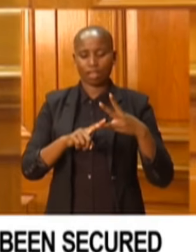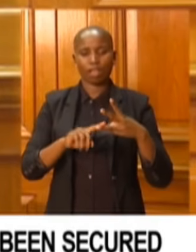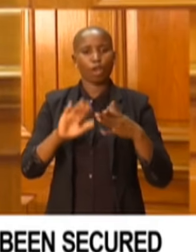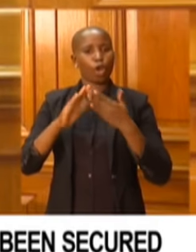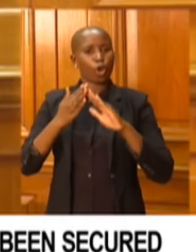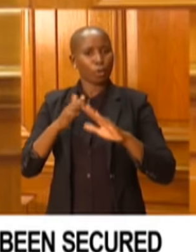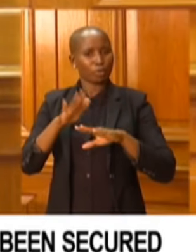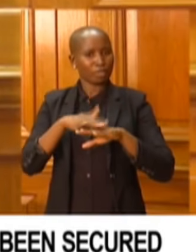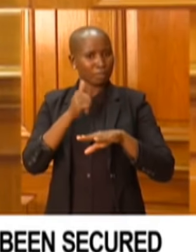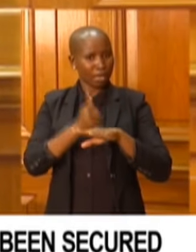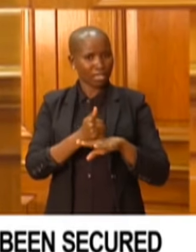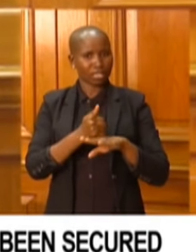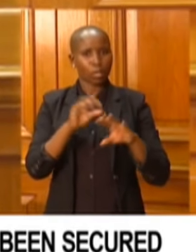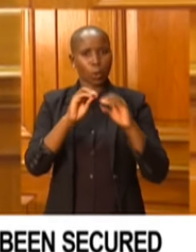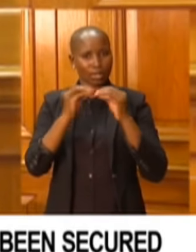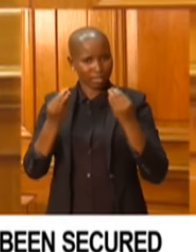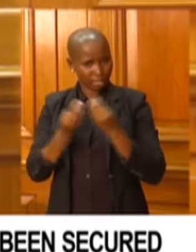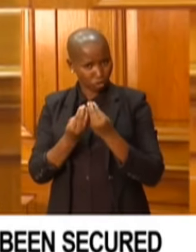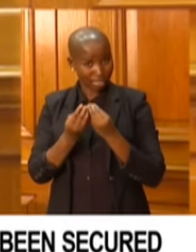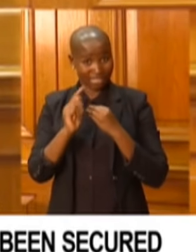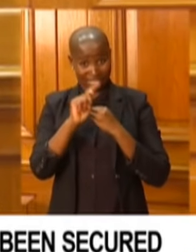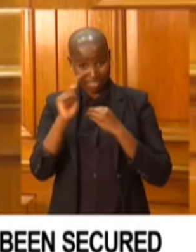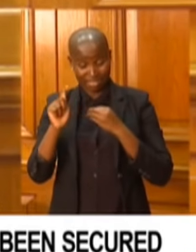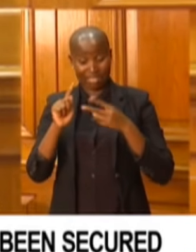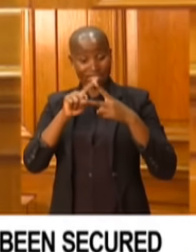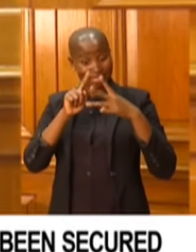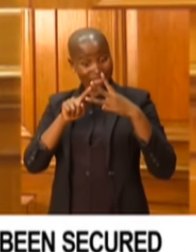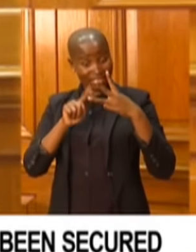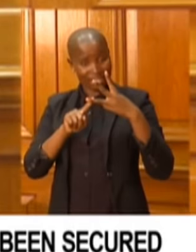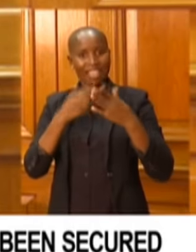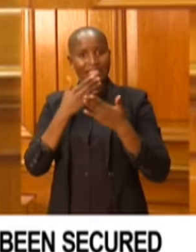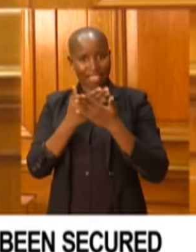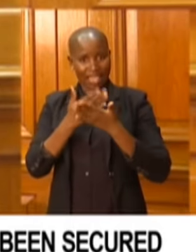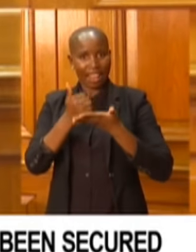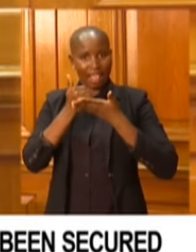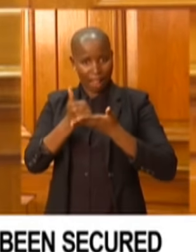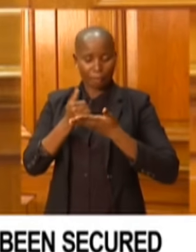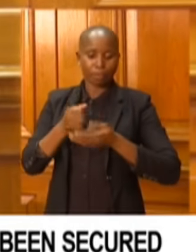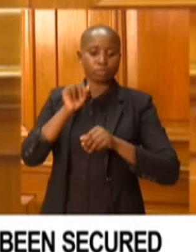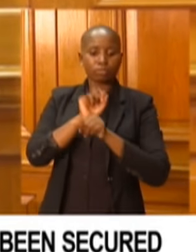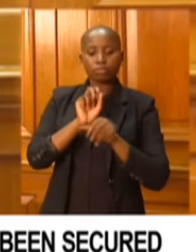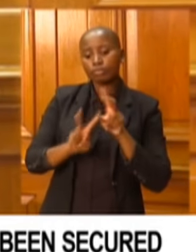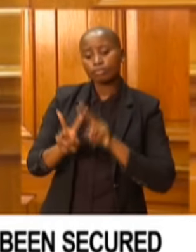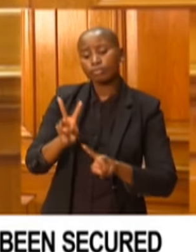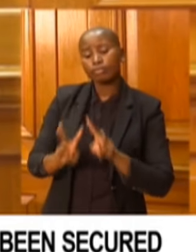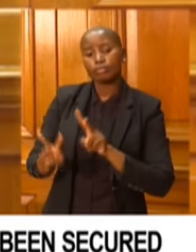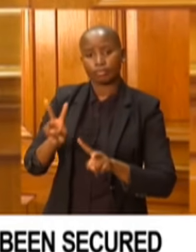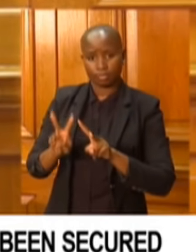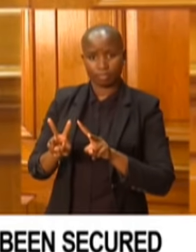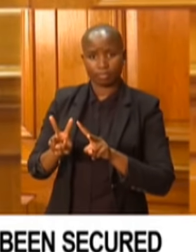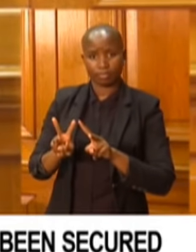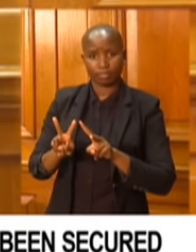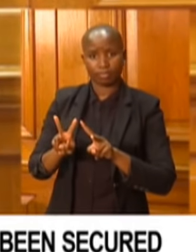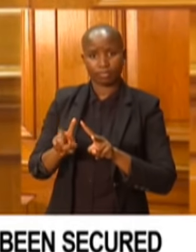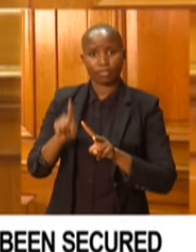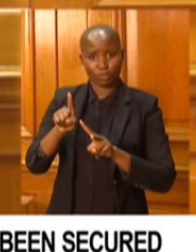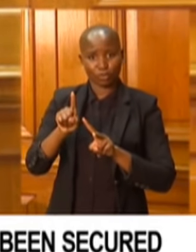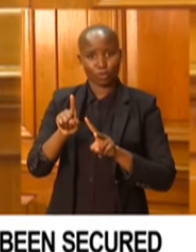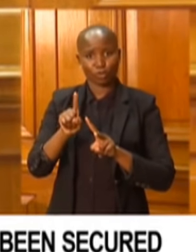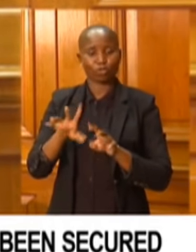community-based organizations, to oversee the implementation of our national strategy. We will